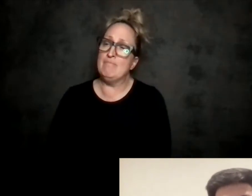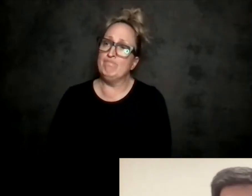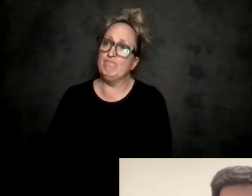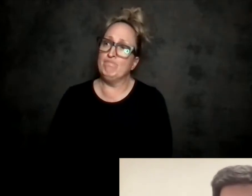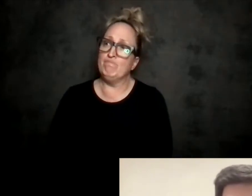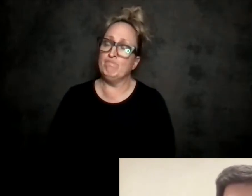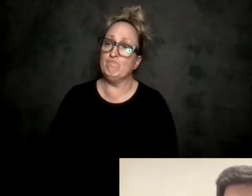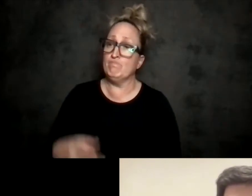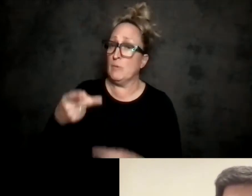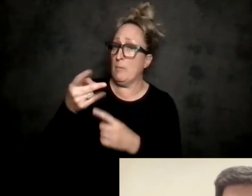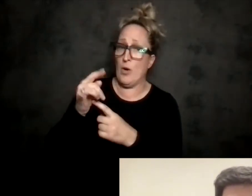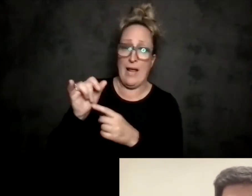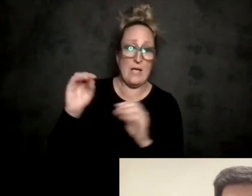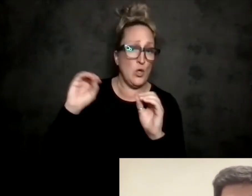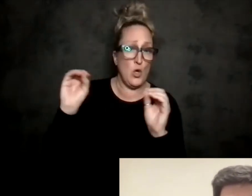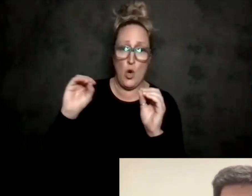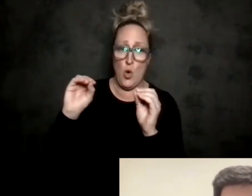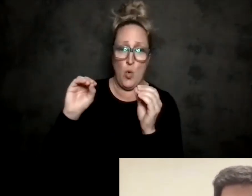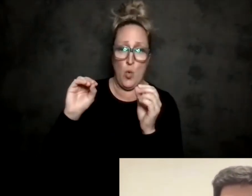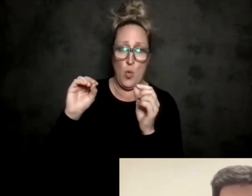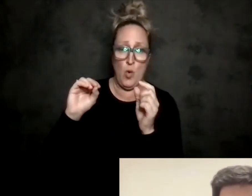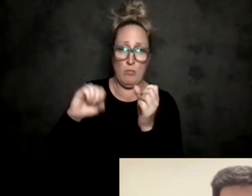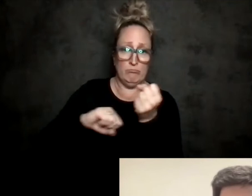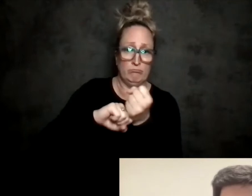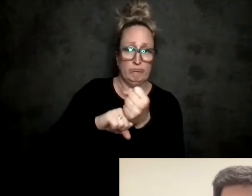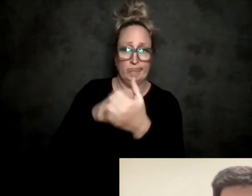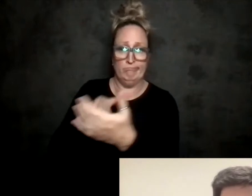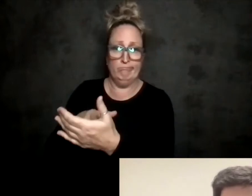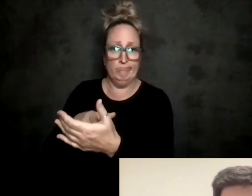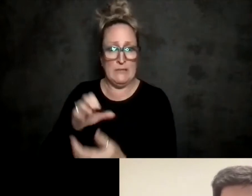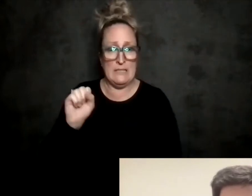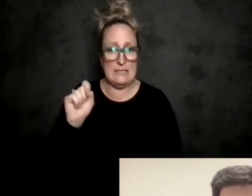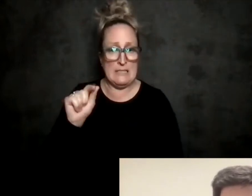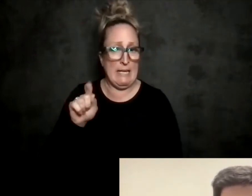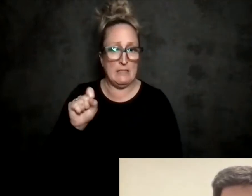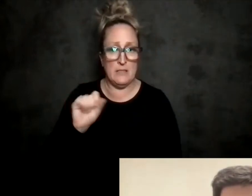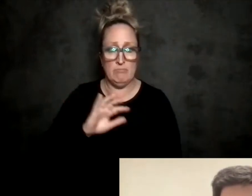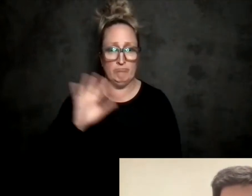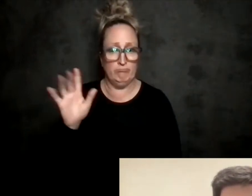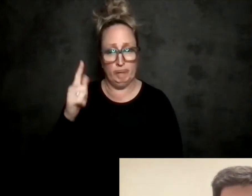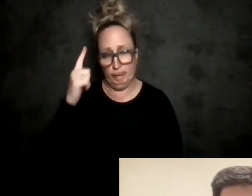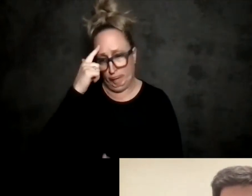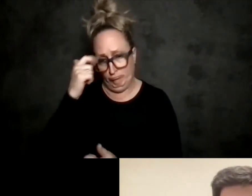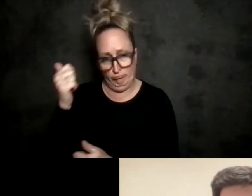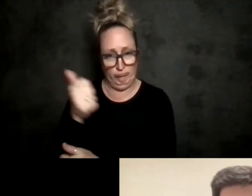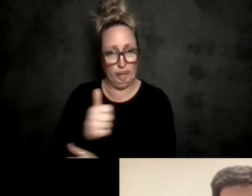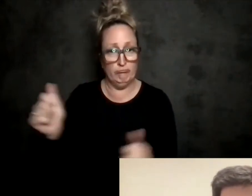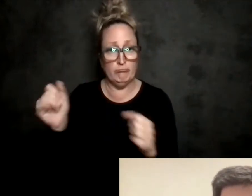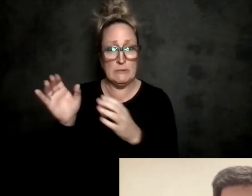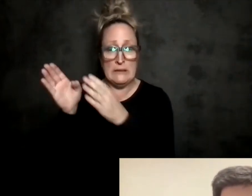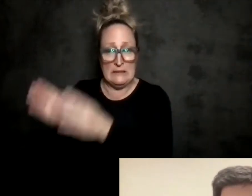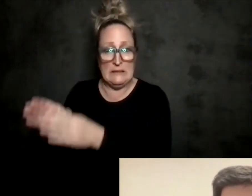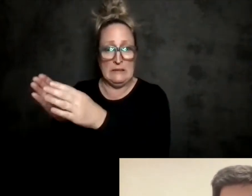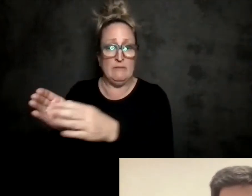The party has no official position on slates. Slates are up to each individual